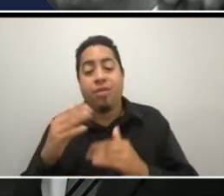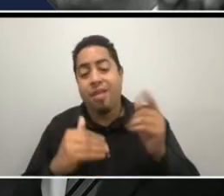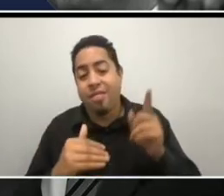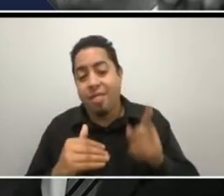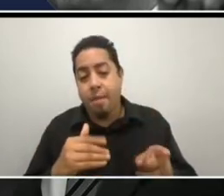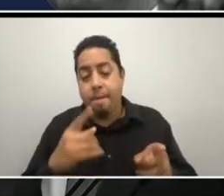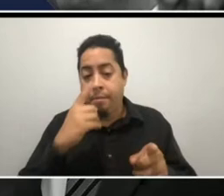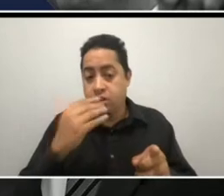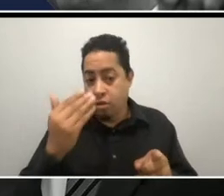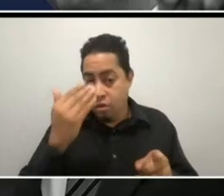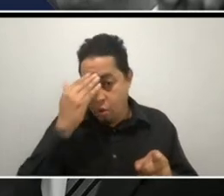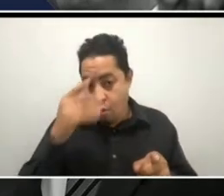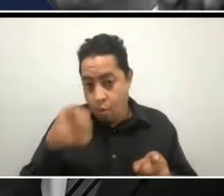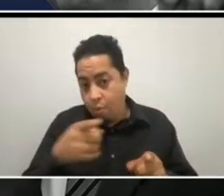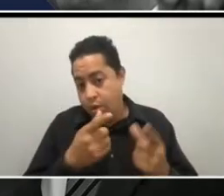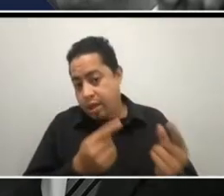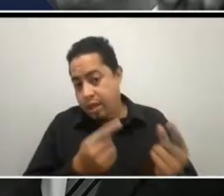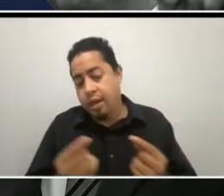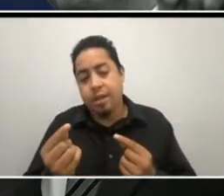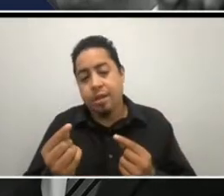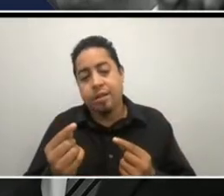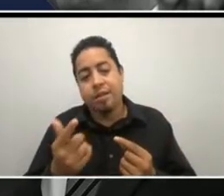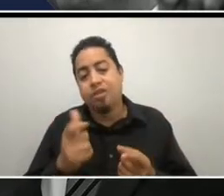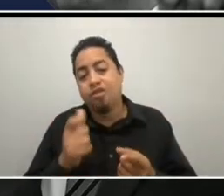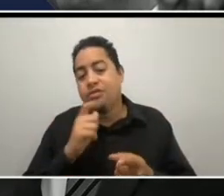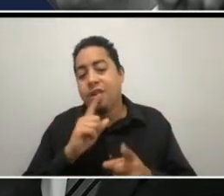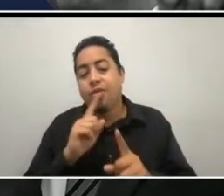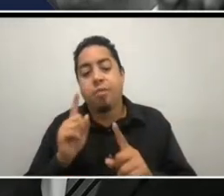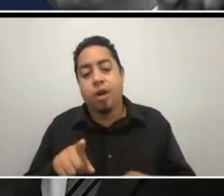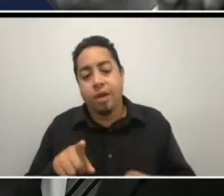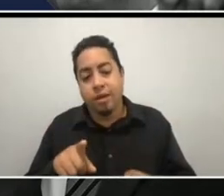what they did and you're not reporting it.